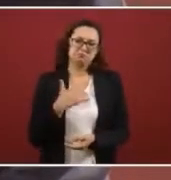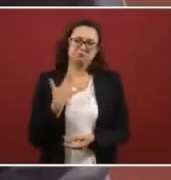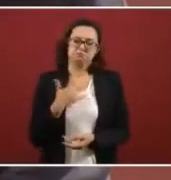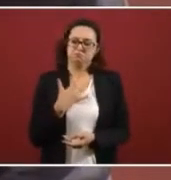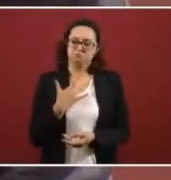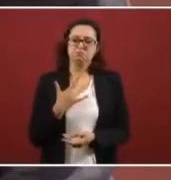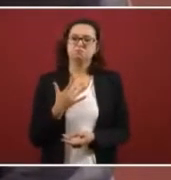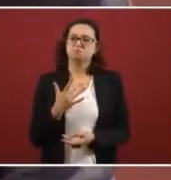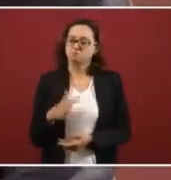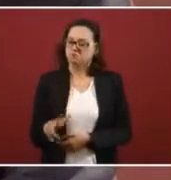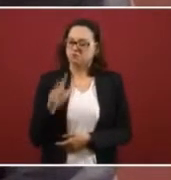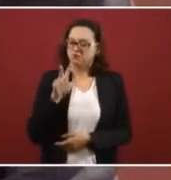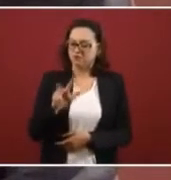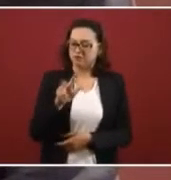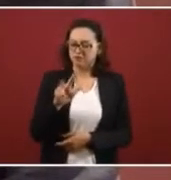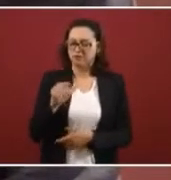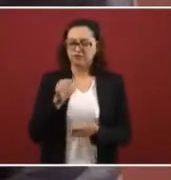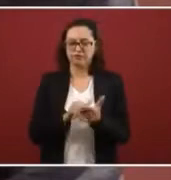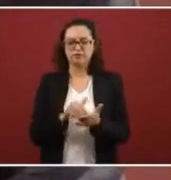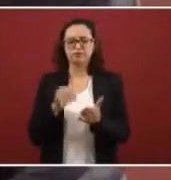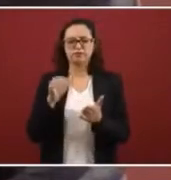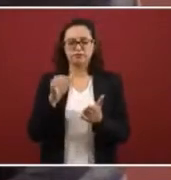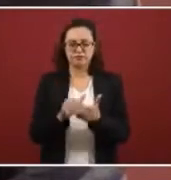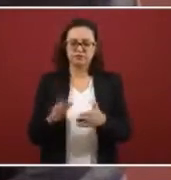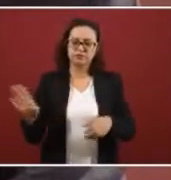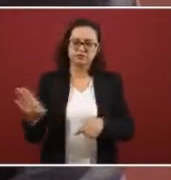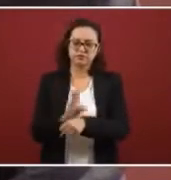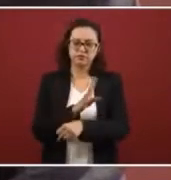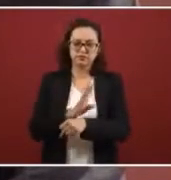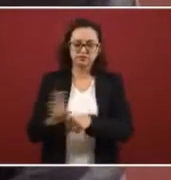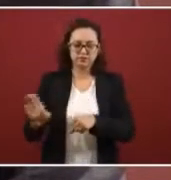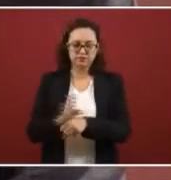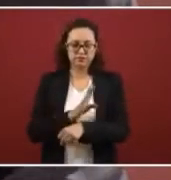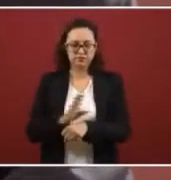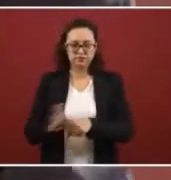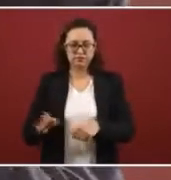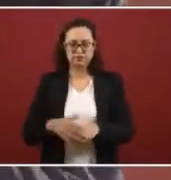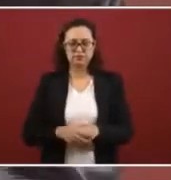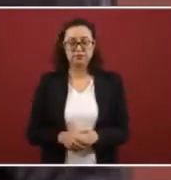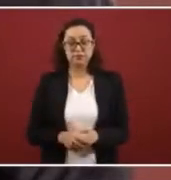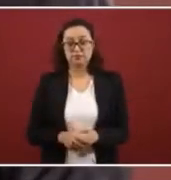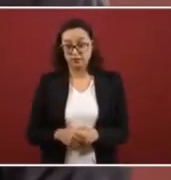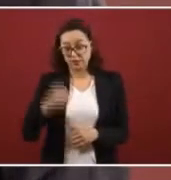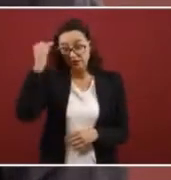approximately 18 million of beneficiaries